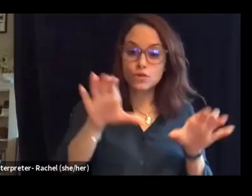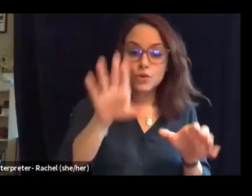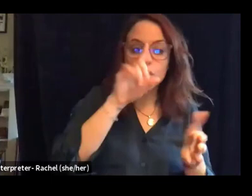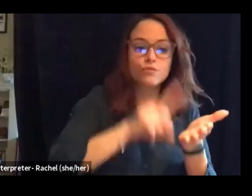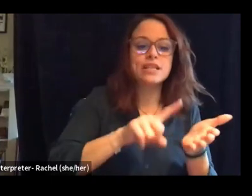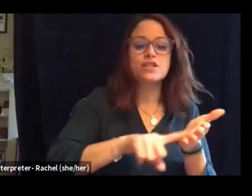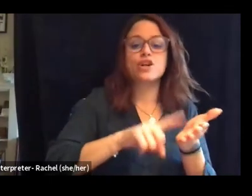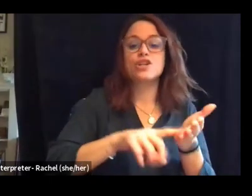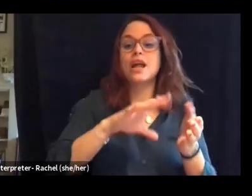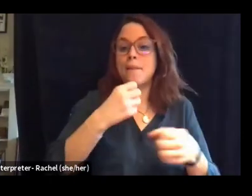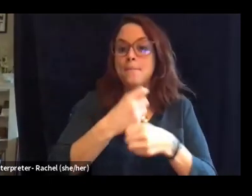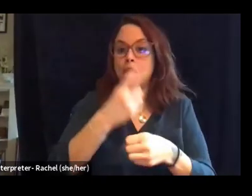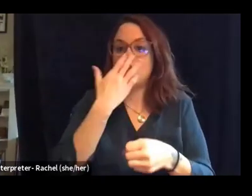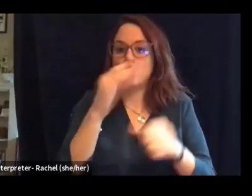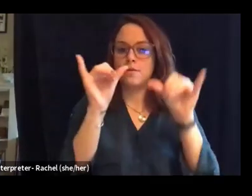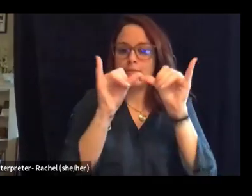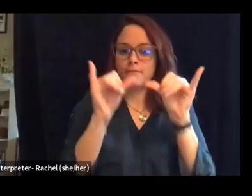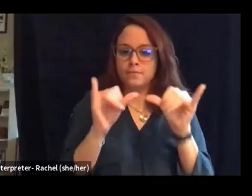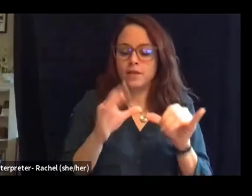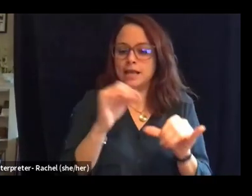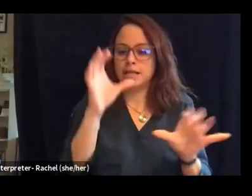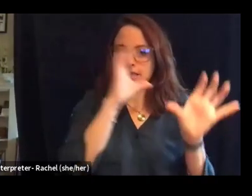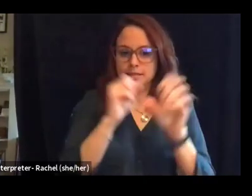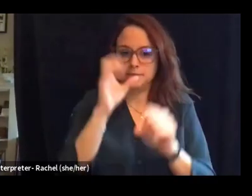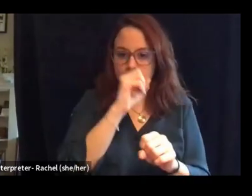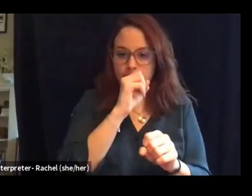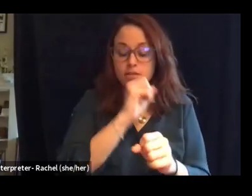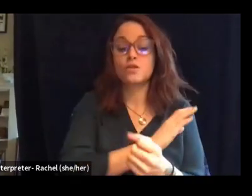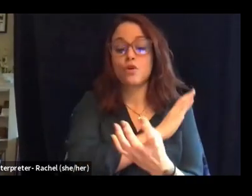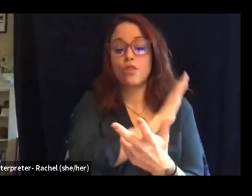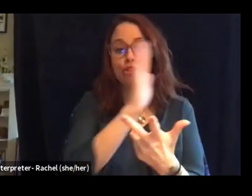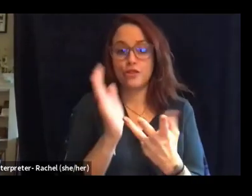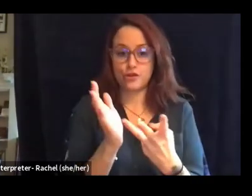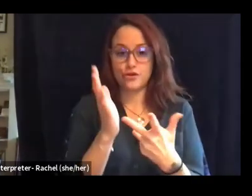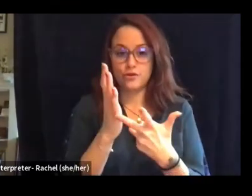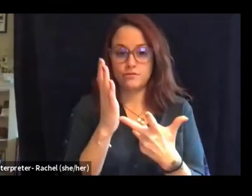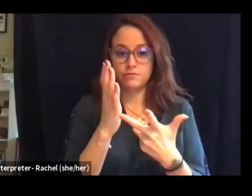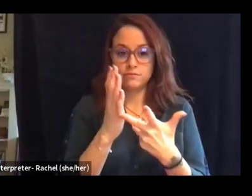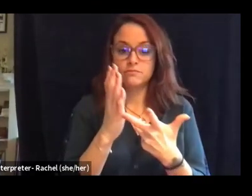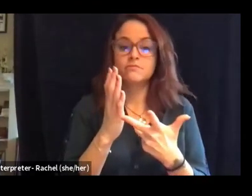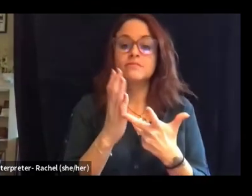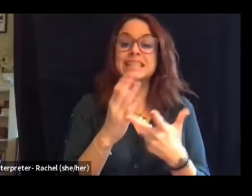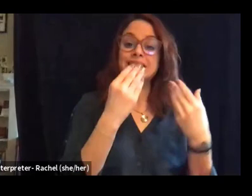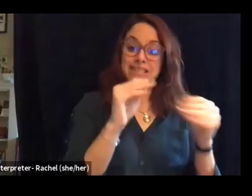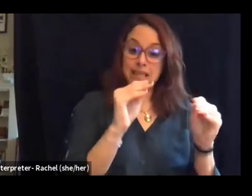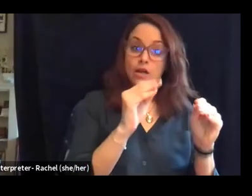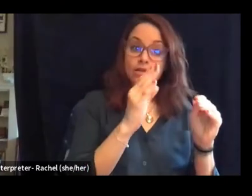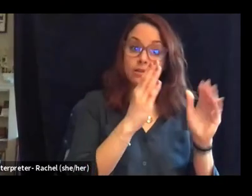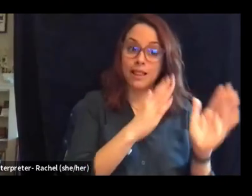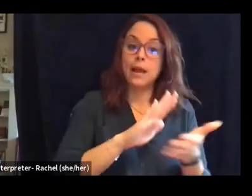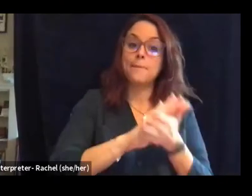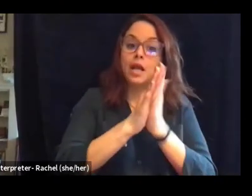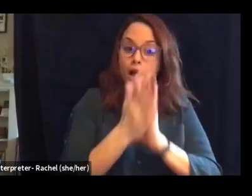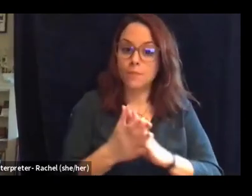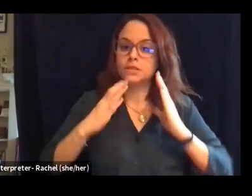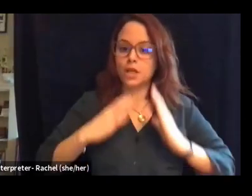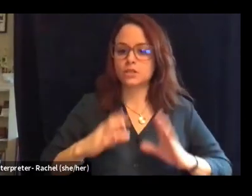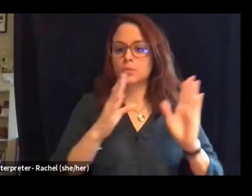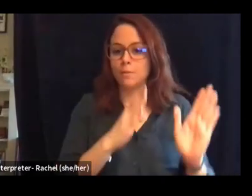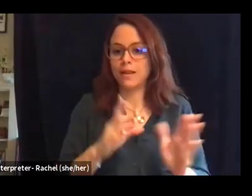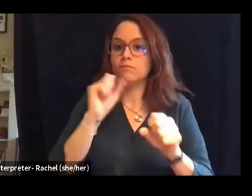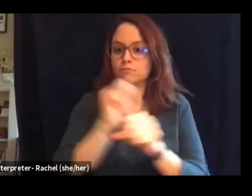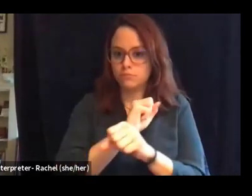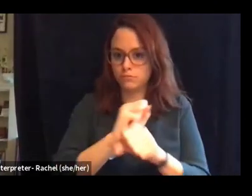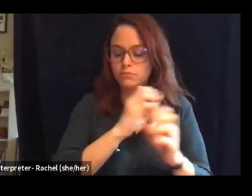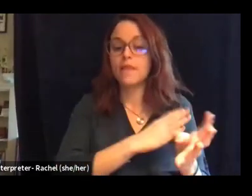with our sales plan and our monthly replacement numbers and so on. And ultimately, you want to use